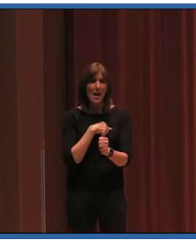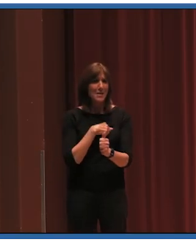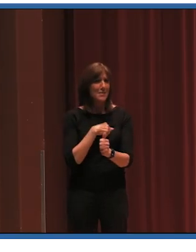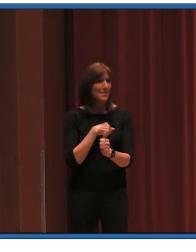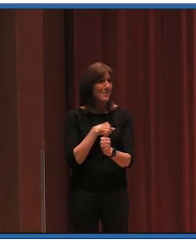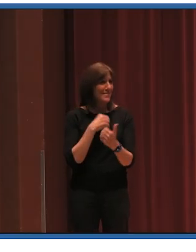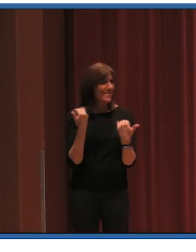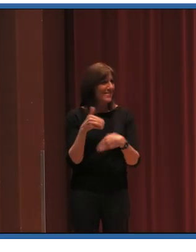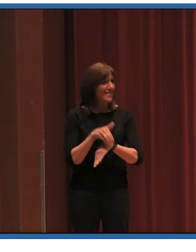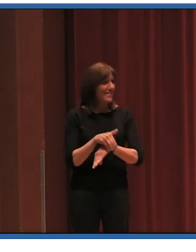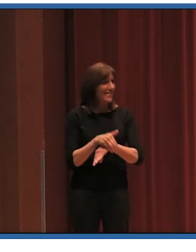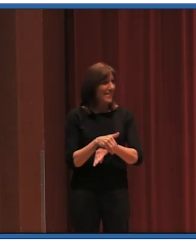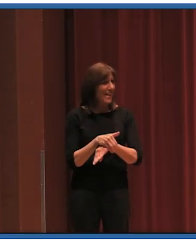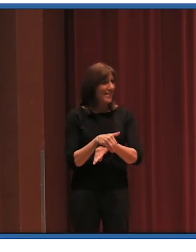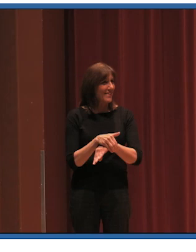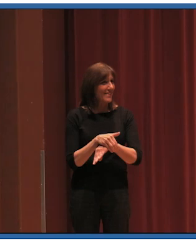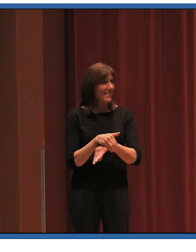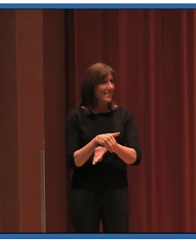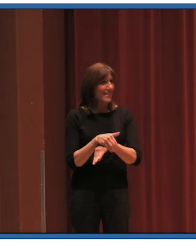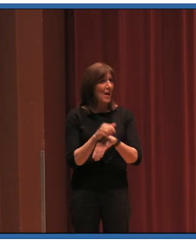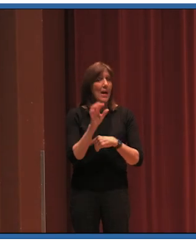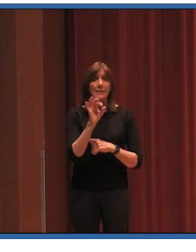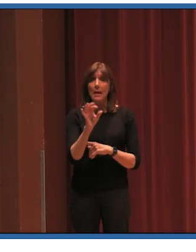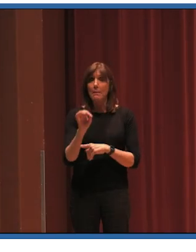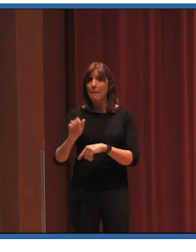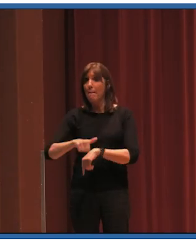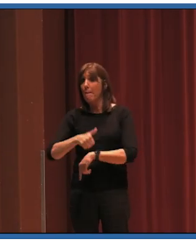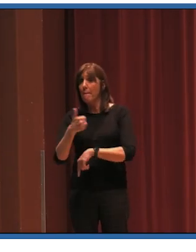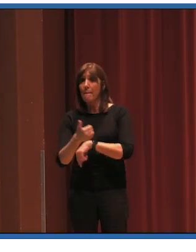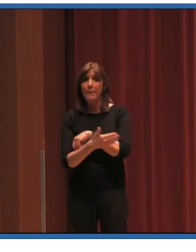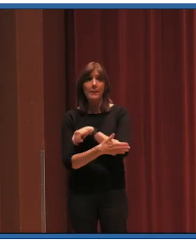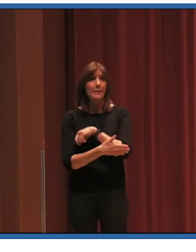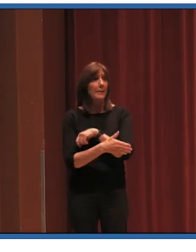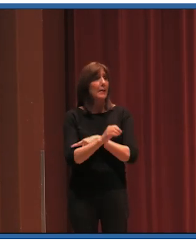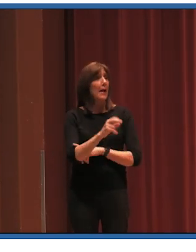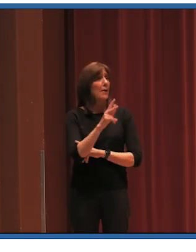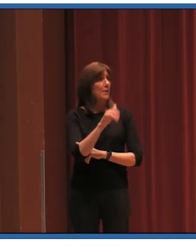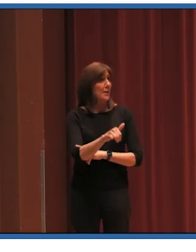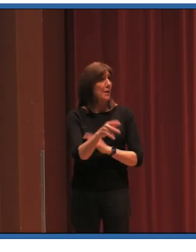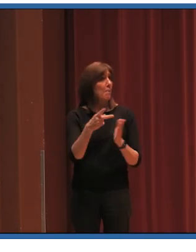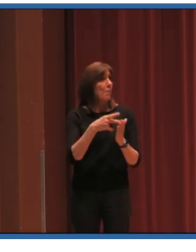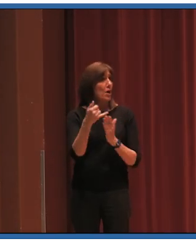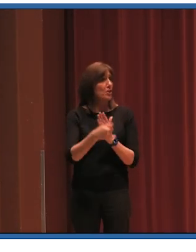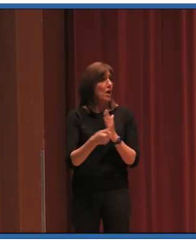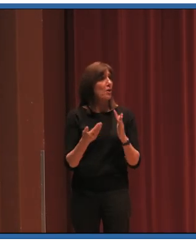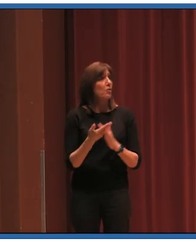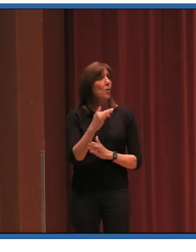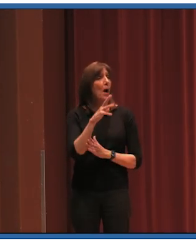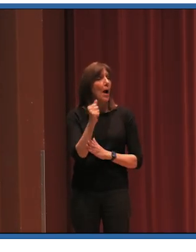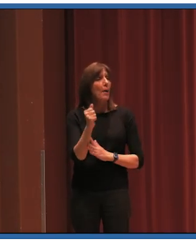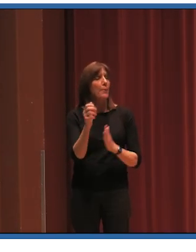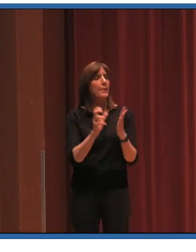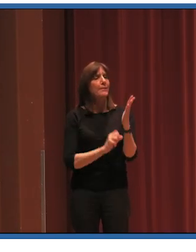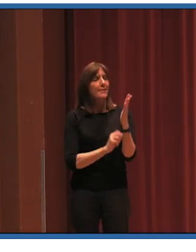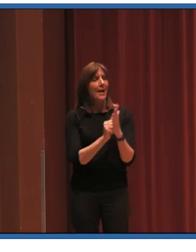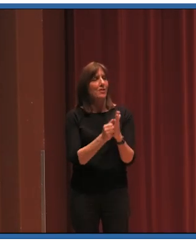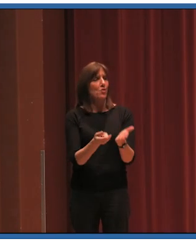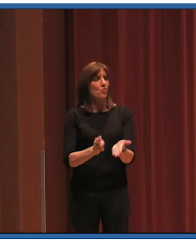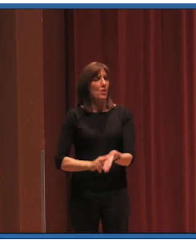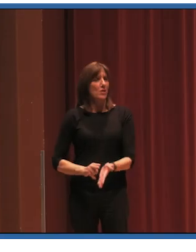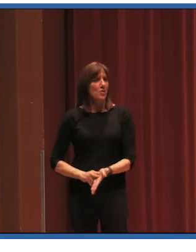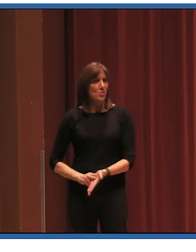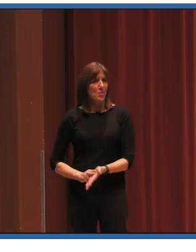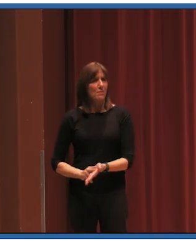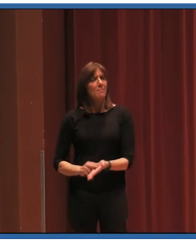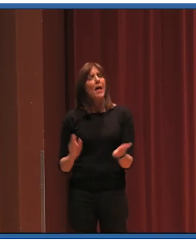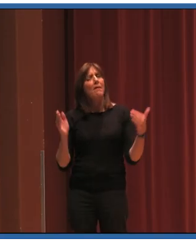tonight. With the 99 counties project through the Iowa Cancer Registry. They're going to be the focus